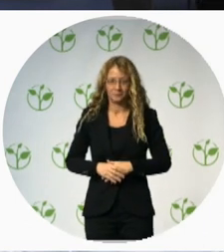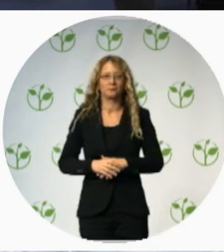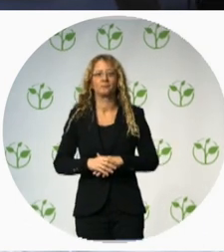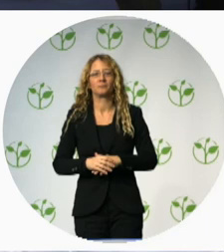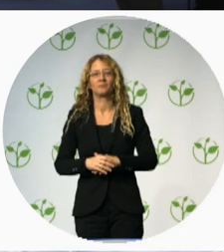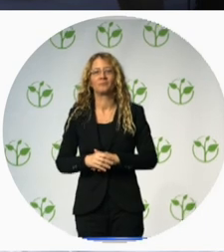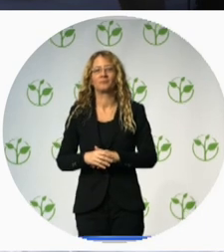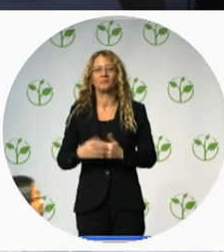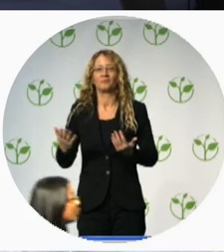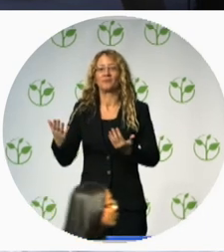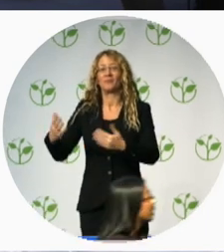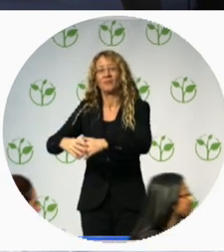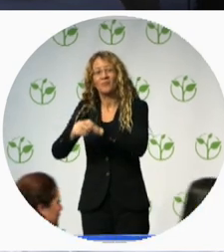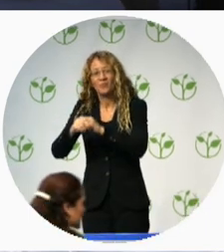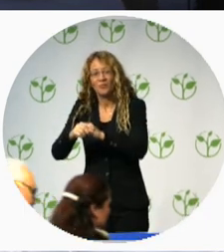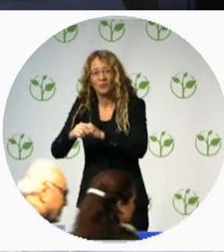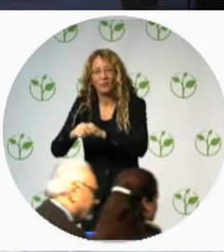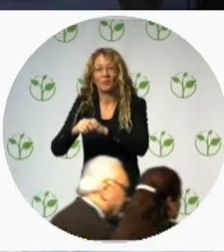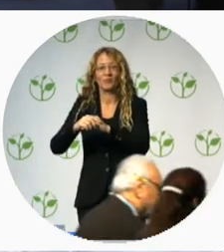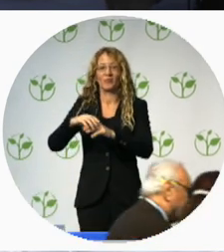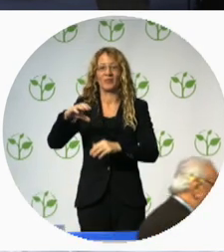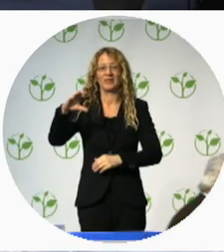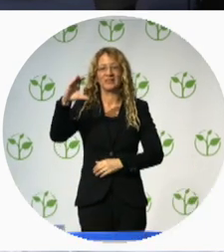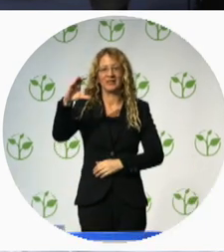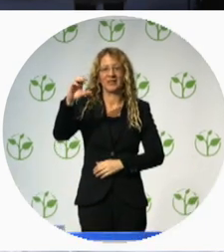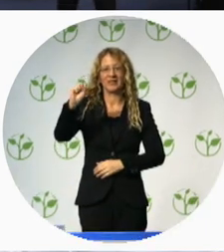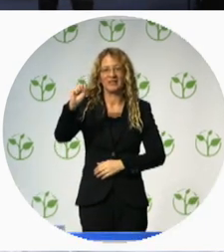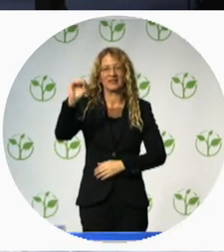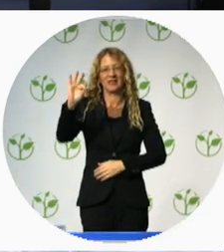Congratulations to CSF Global from Bangladesh.